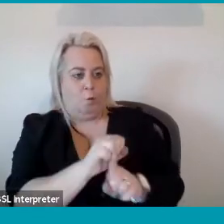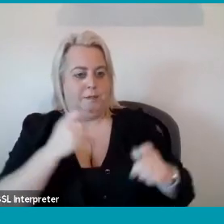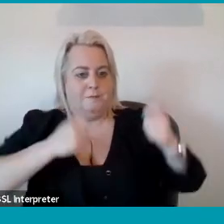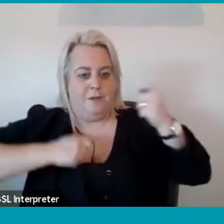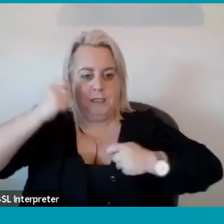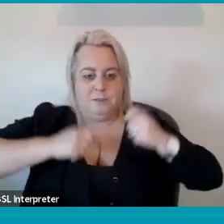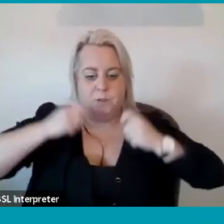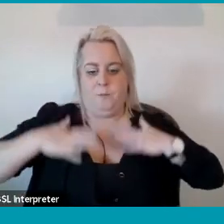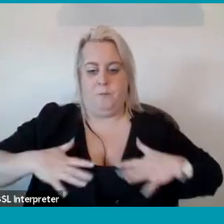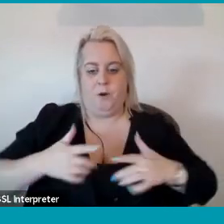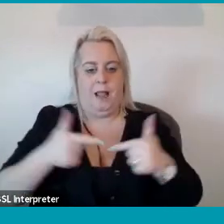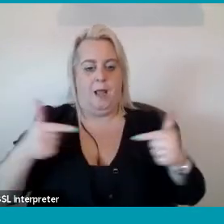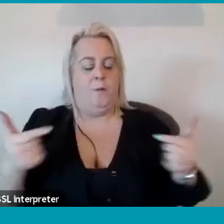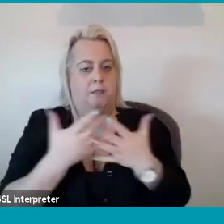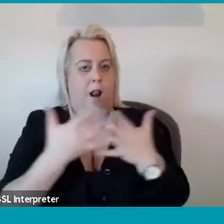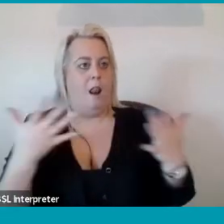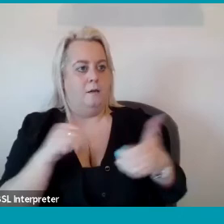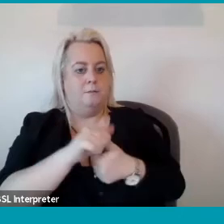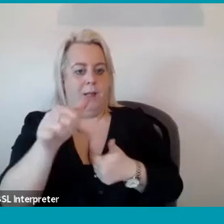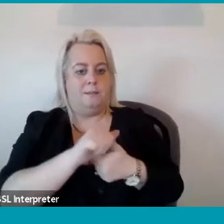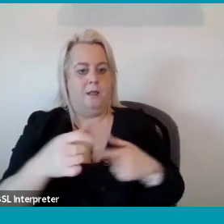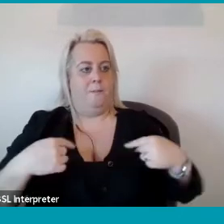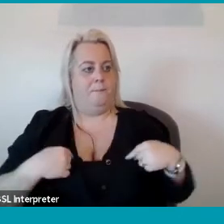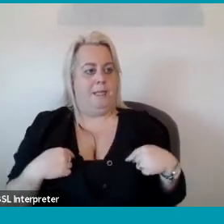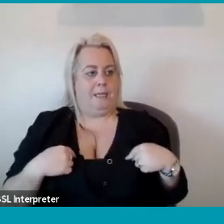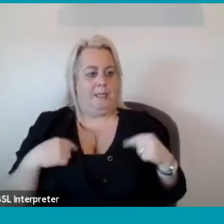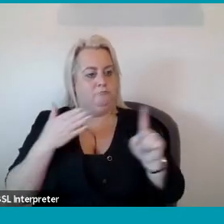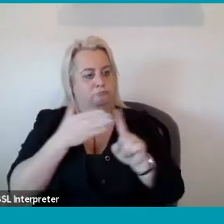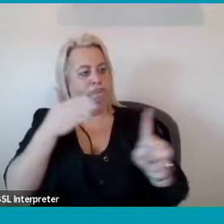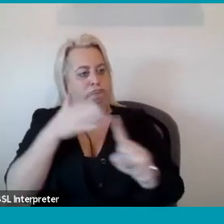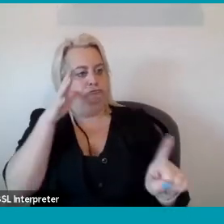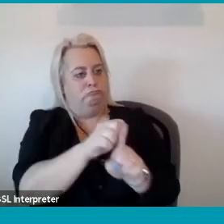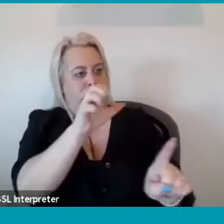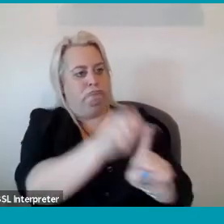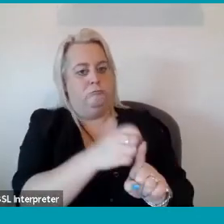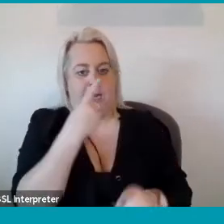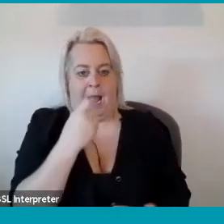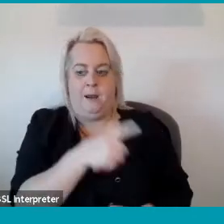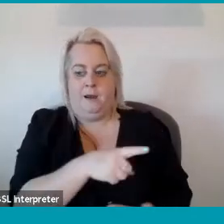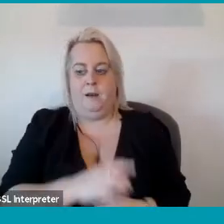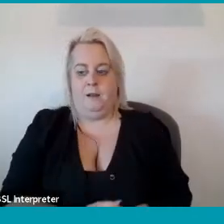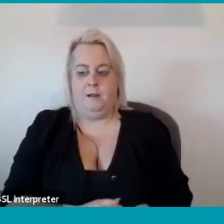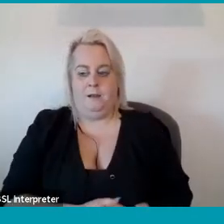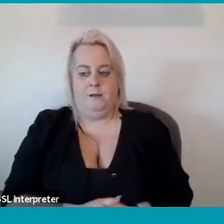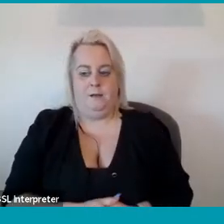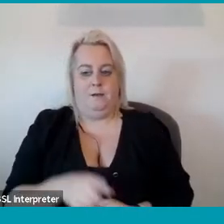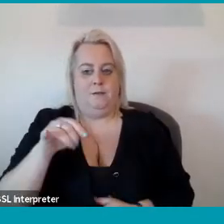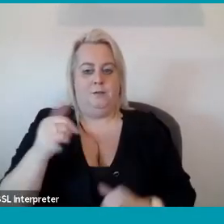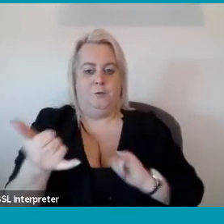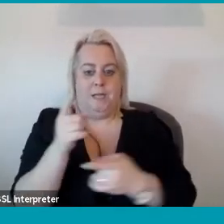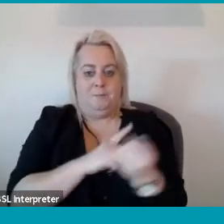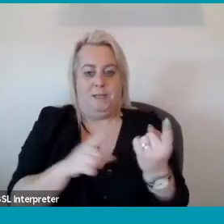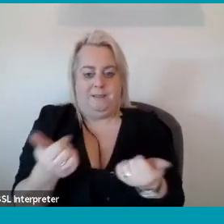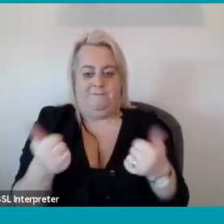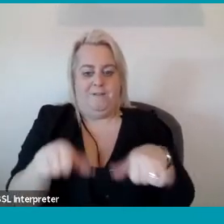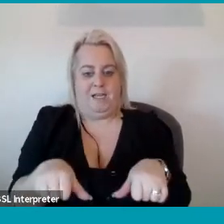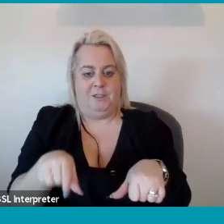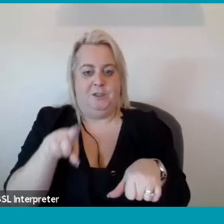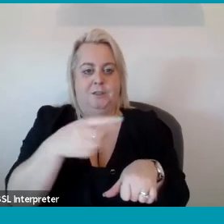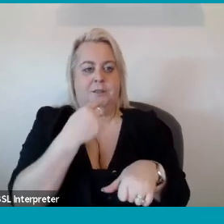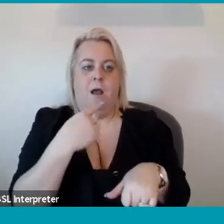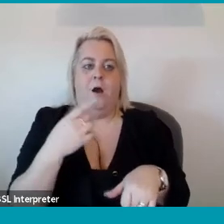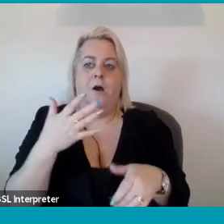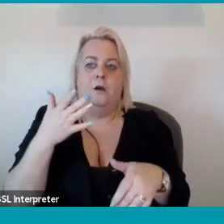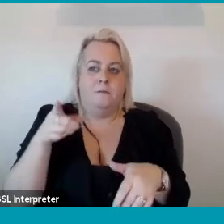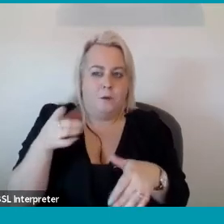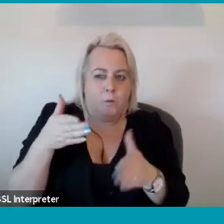language much, much better than I do. And sometimes we'll have had a meeting with someone and she'll say, did you notice such and such? Or did you notice?